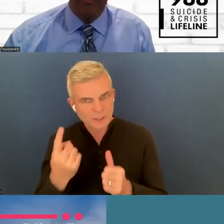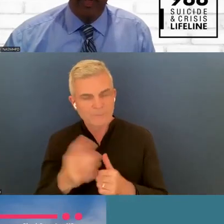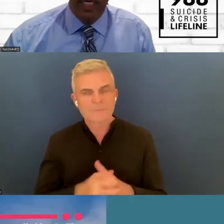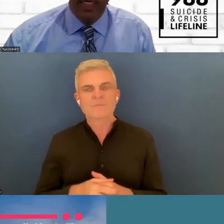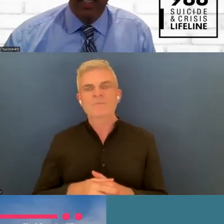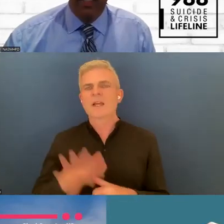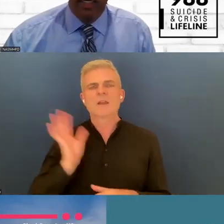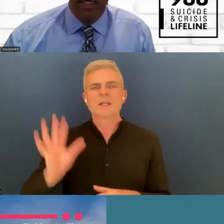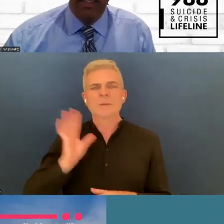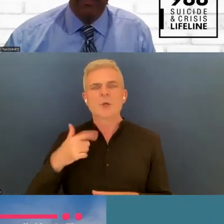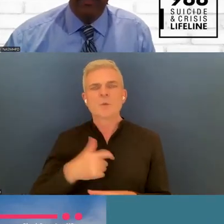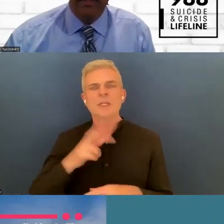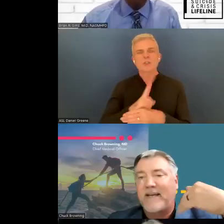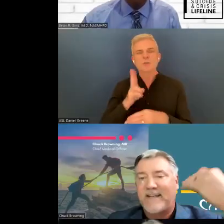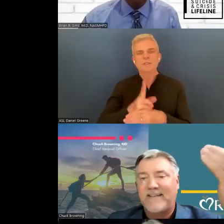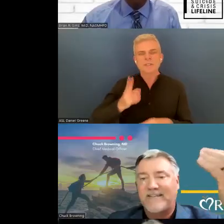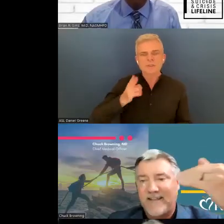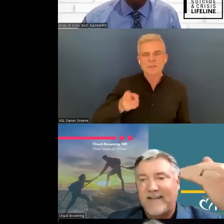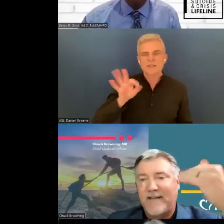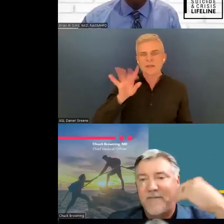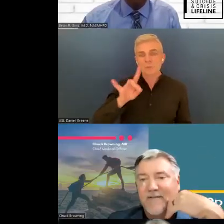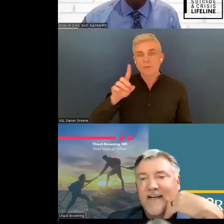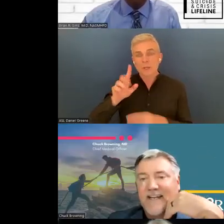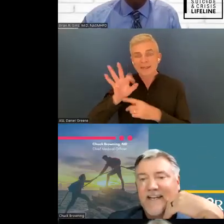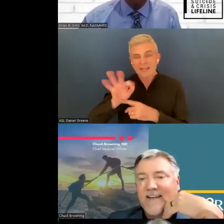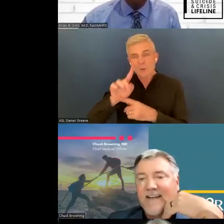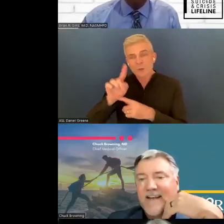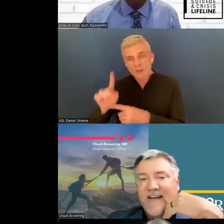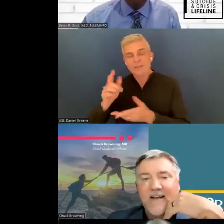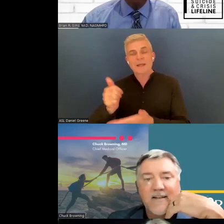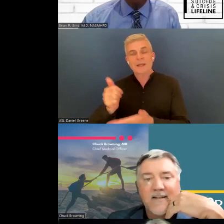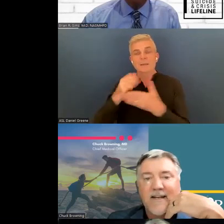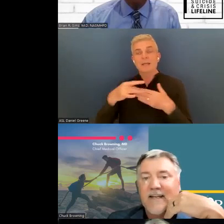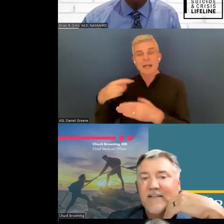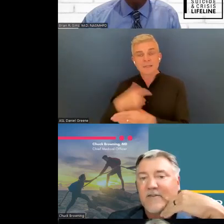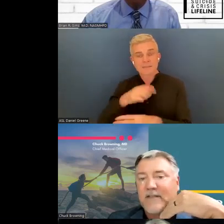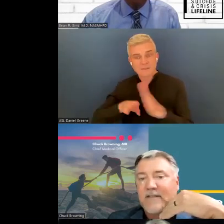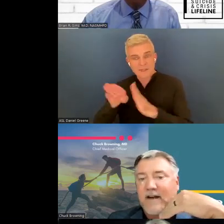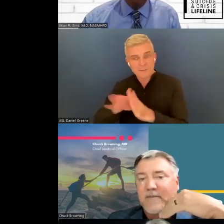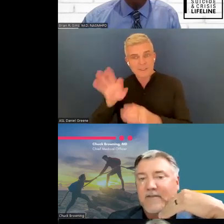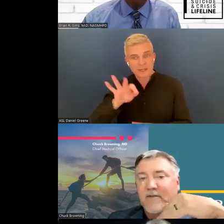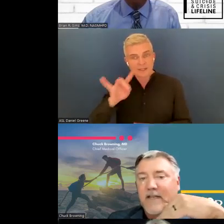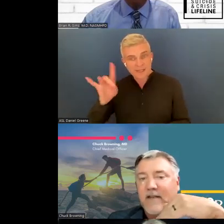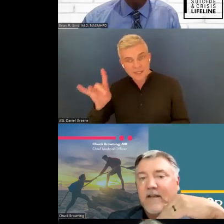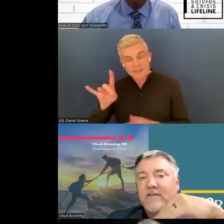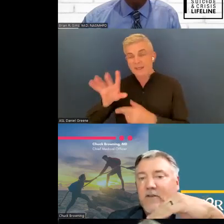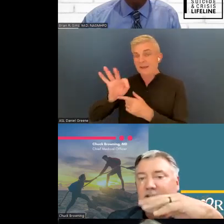ago, our discussion of using the history of 911 to help guide us in the development of 988. And 988